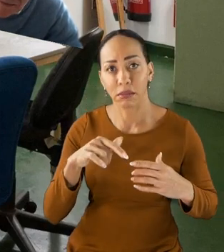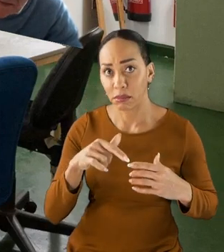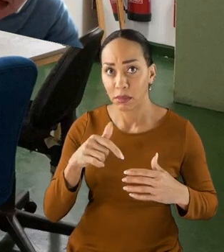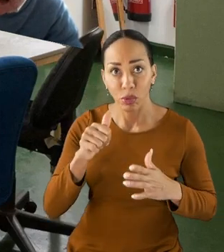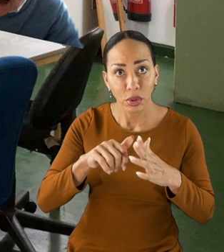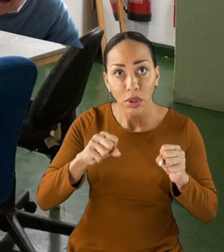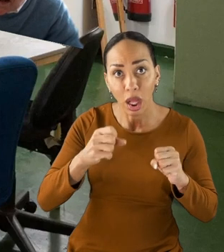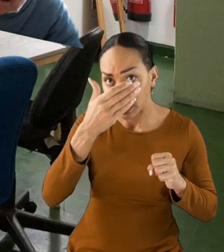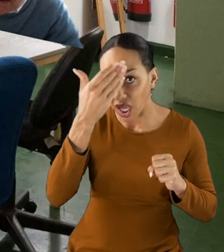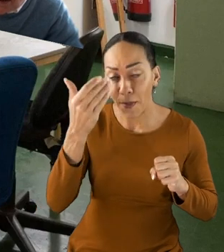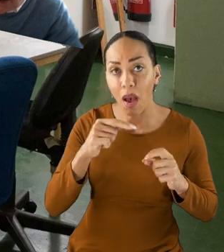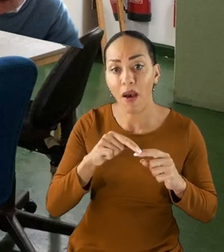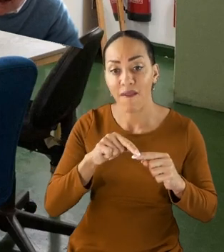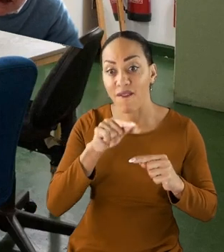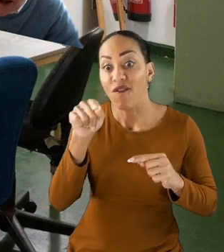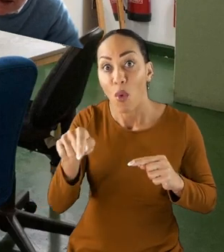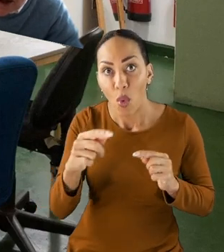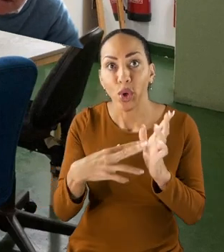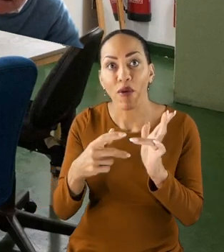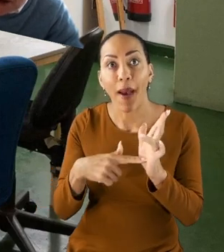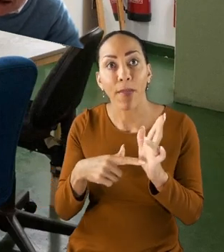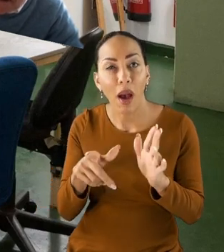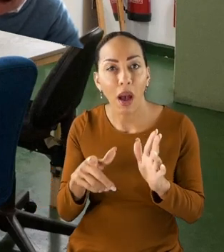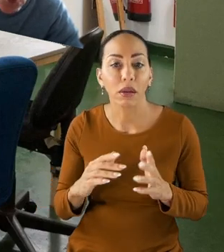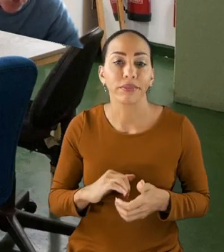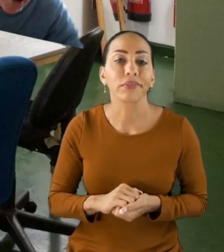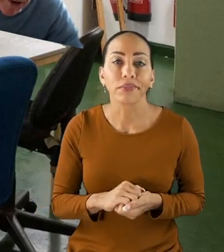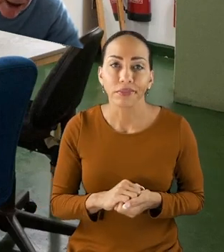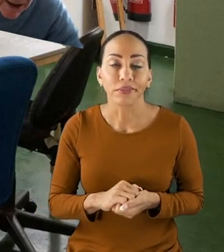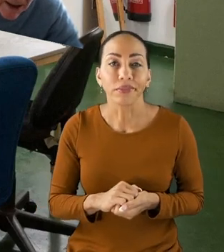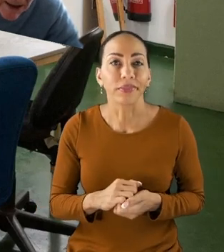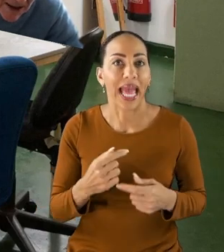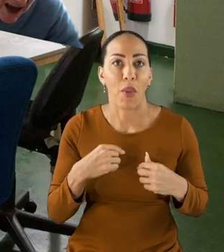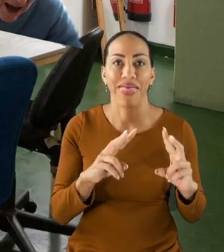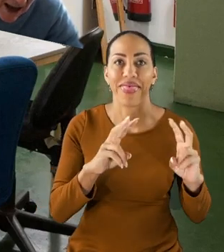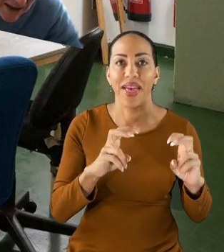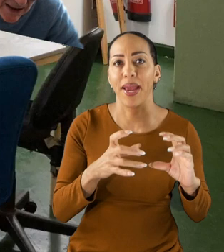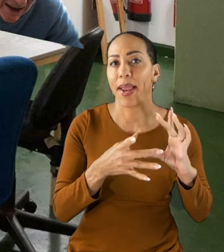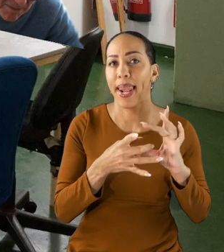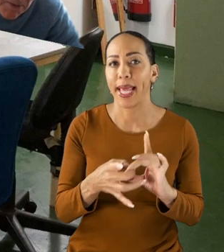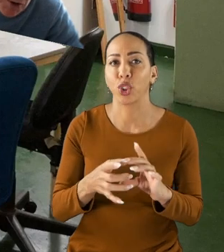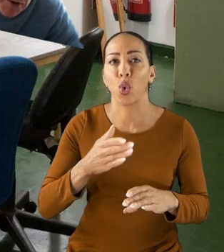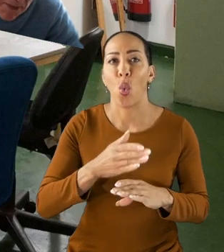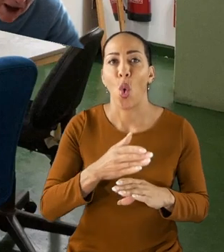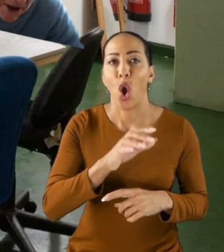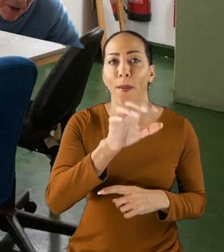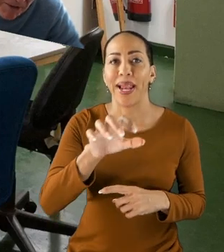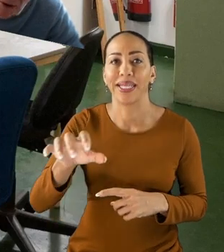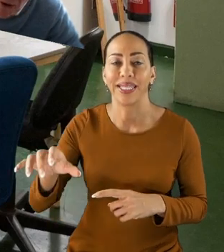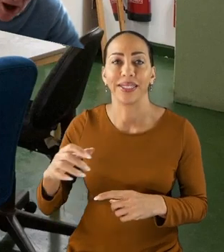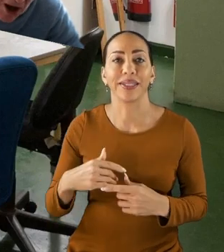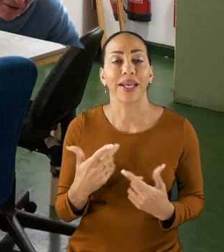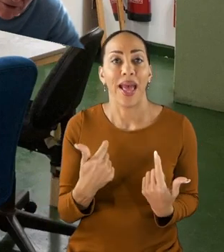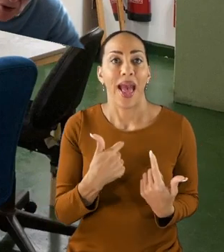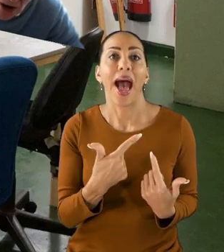November. Yes, and particularly because our theme really affects all workplaces, and people who prepare people